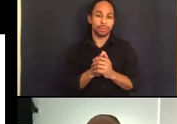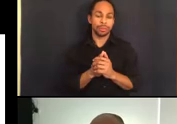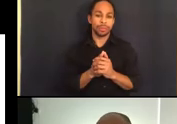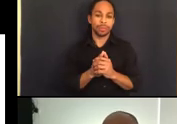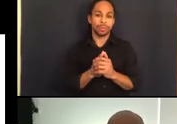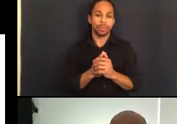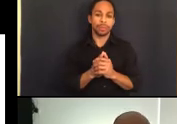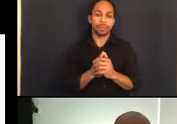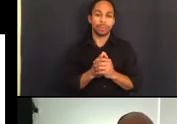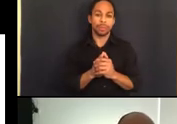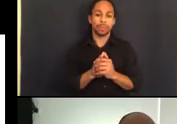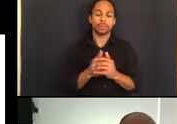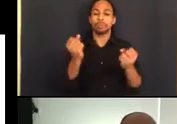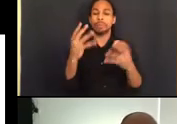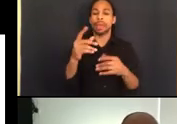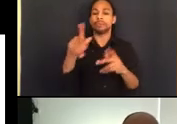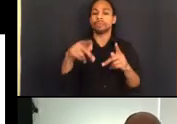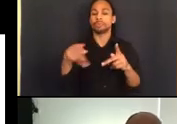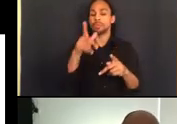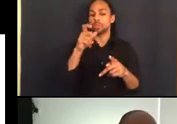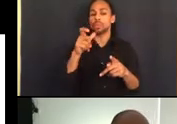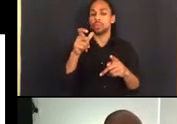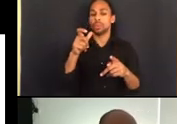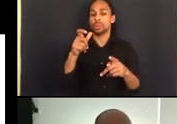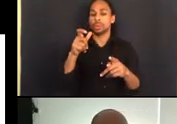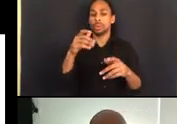time had been deported. Next slide, please.